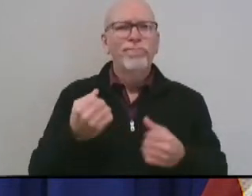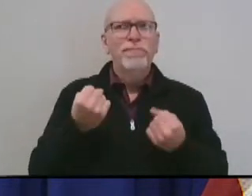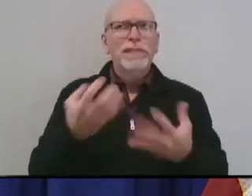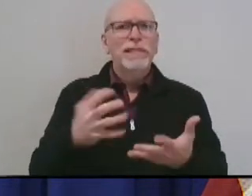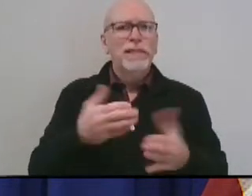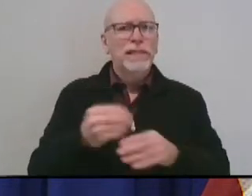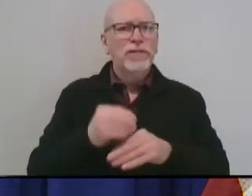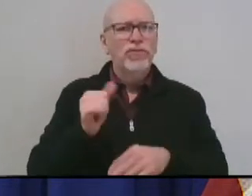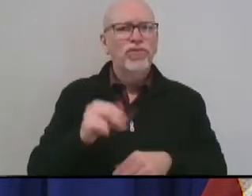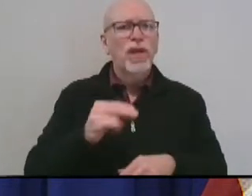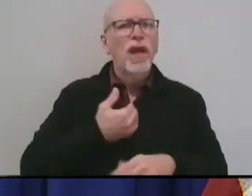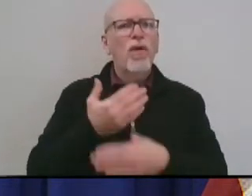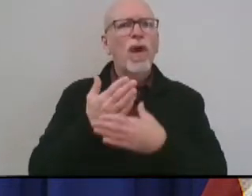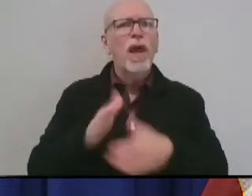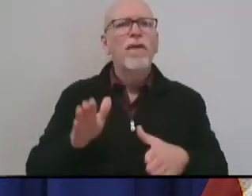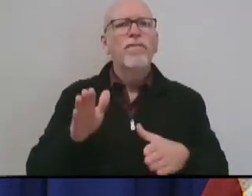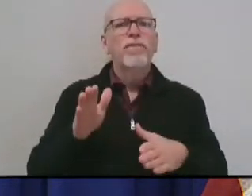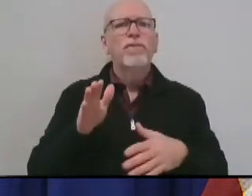our average.